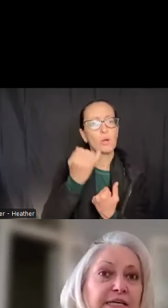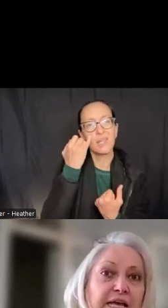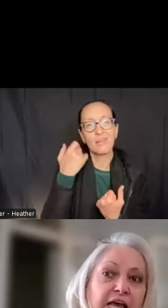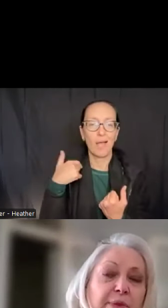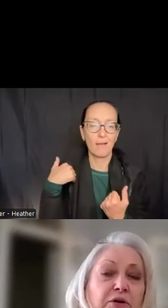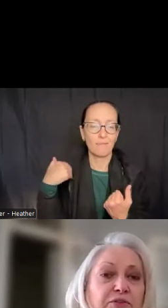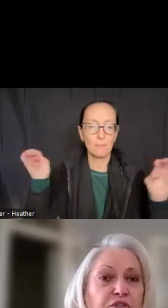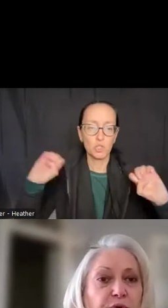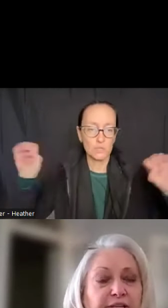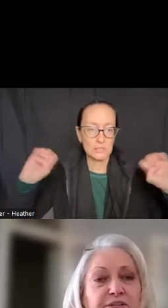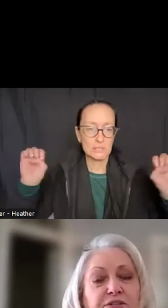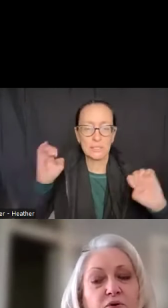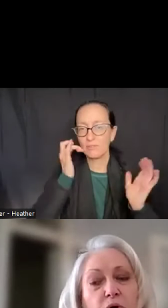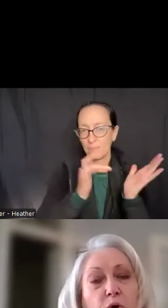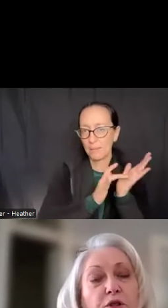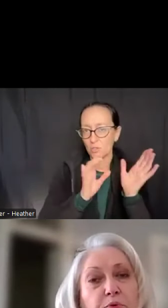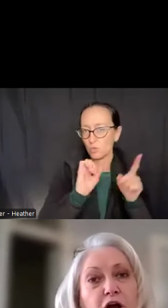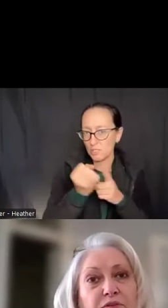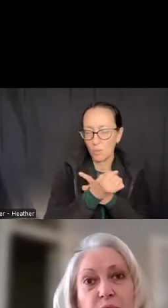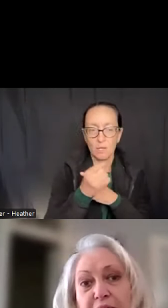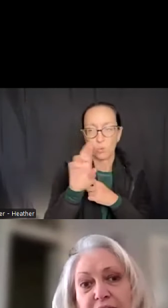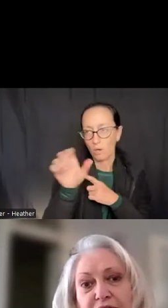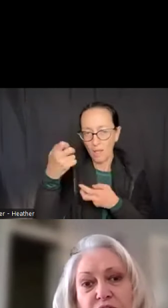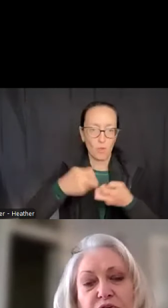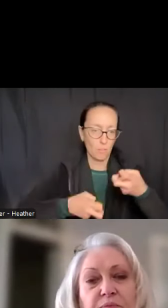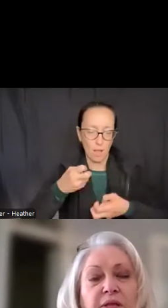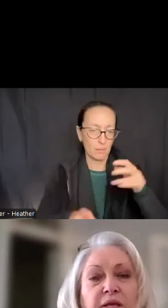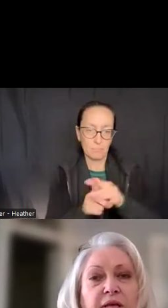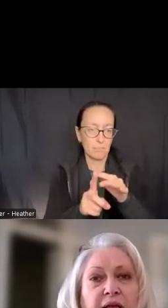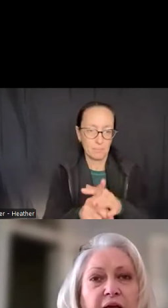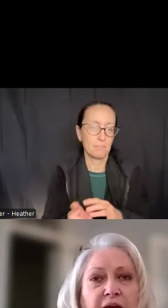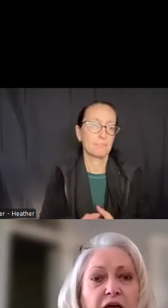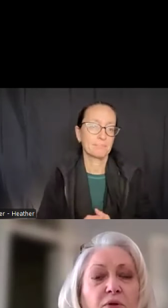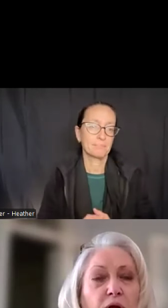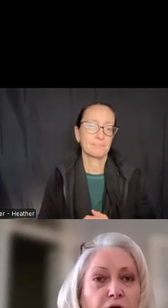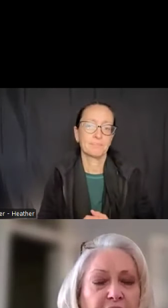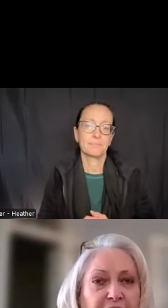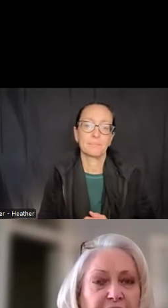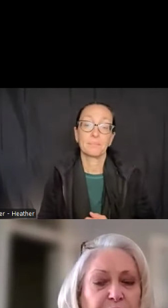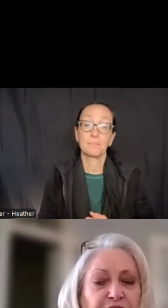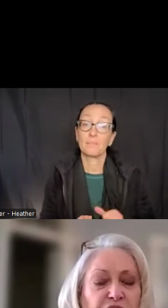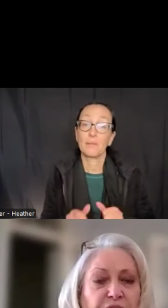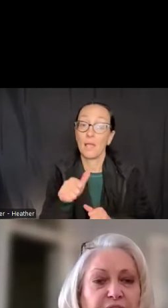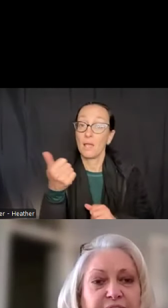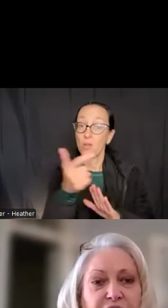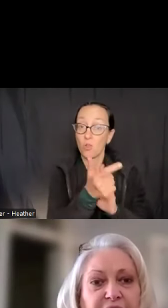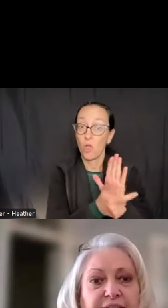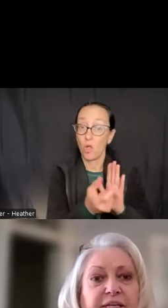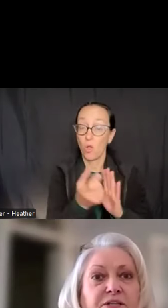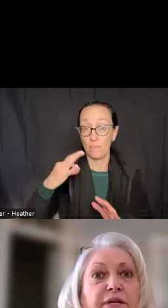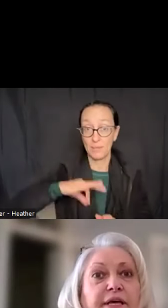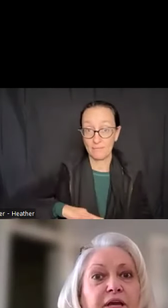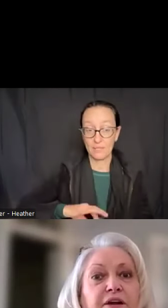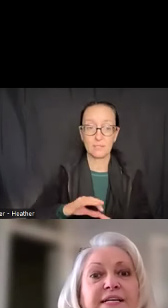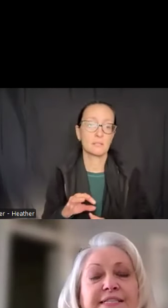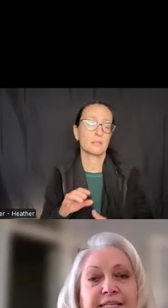emergency medical situations or other problems arising in the future. Another law that is beneficial in this area is